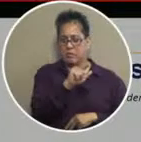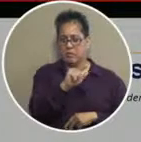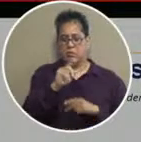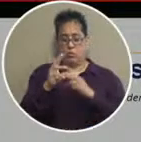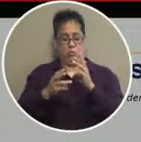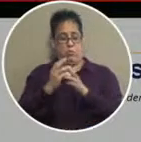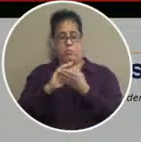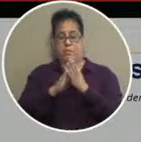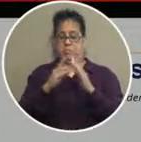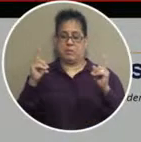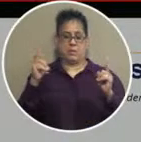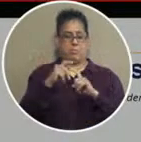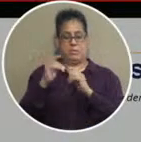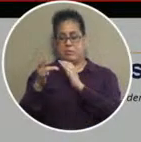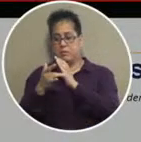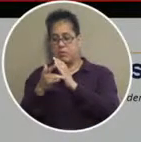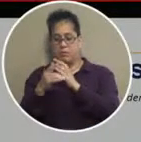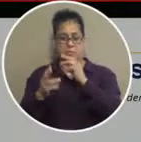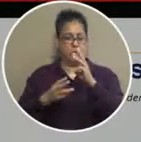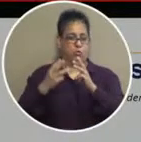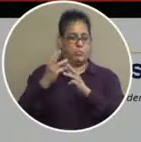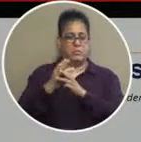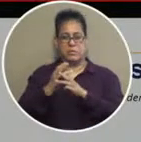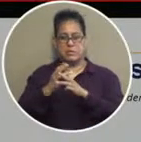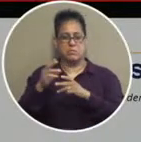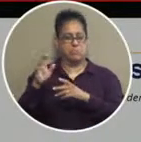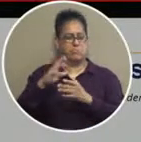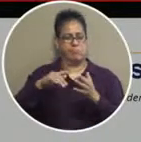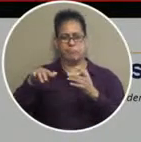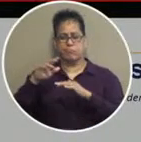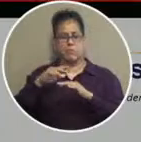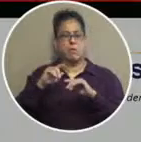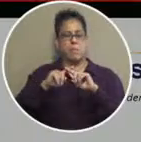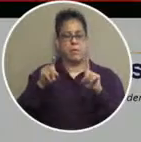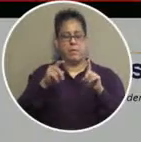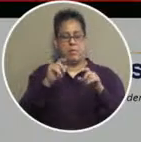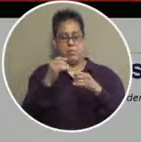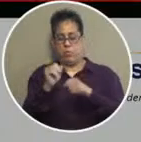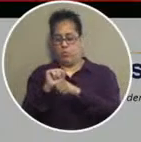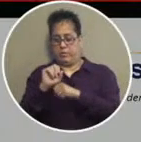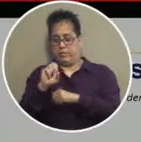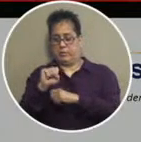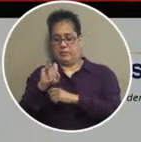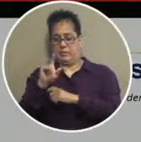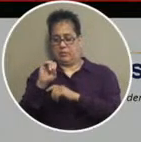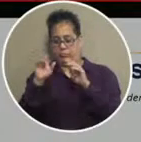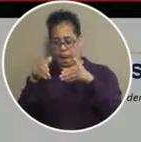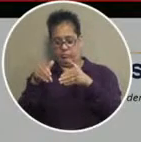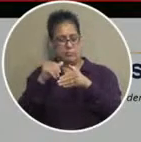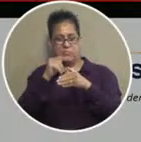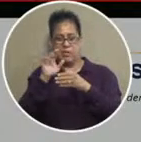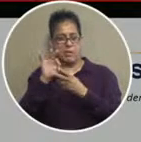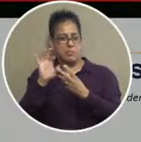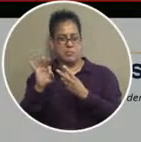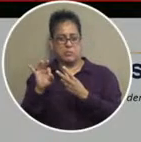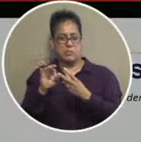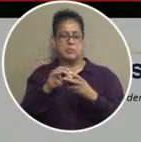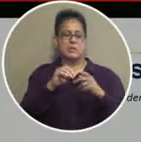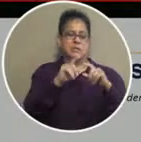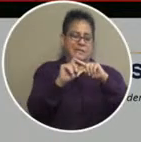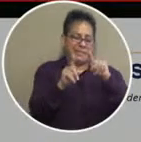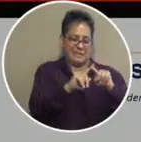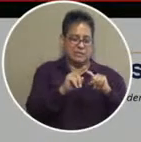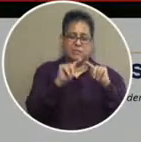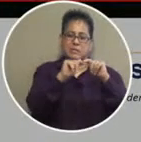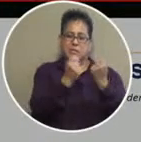so complex due to technology and globalization that working in our silos is no longer an option. Convening multidisciplinary